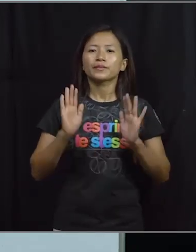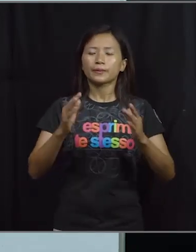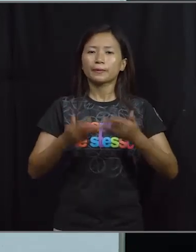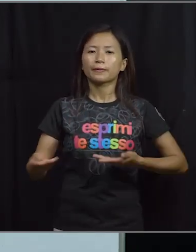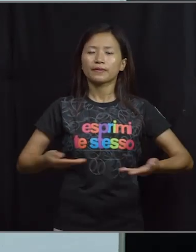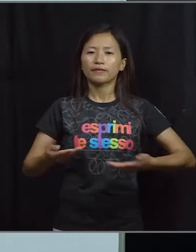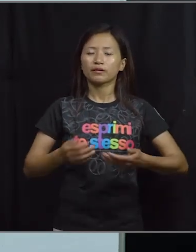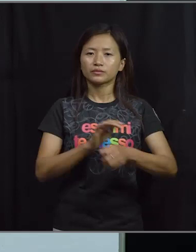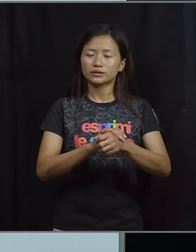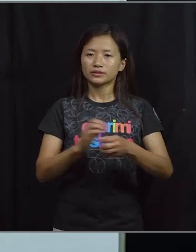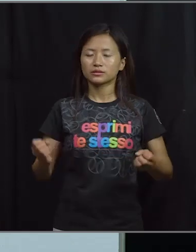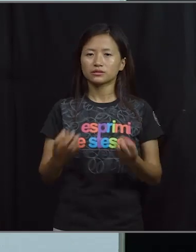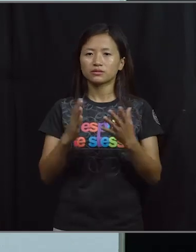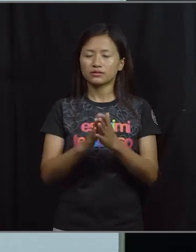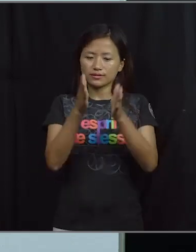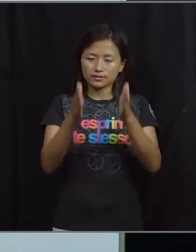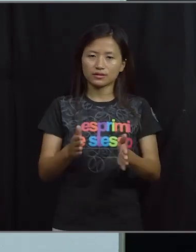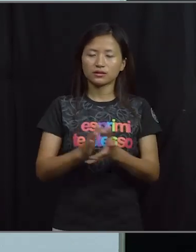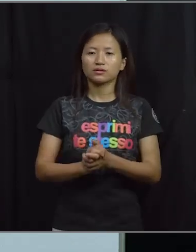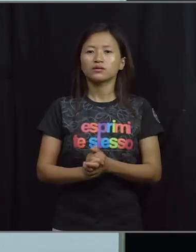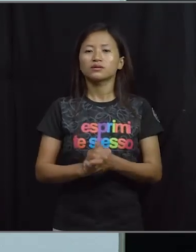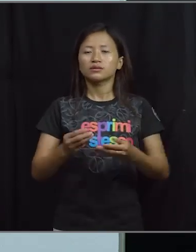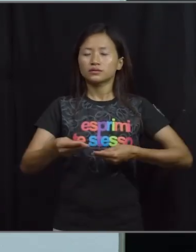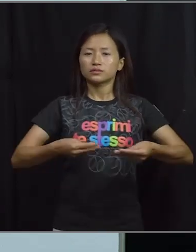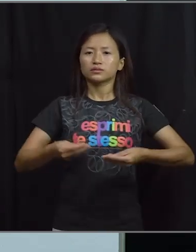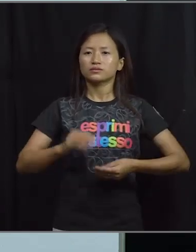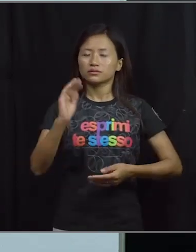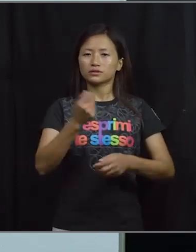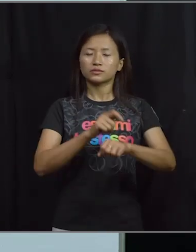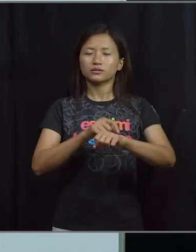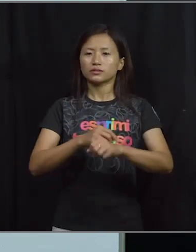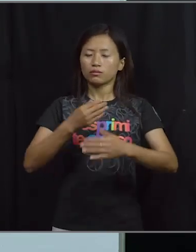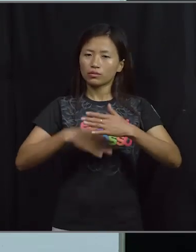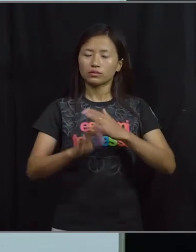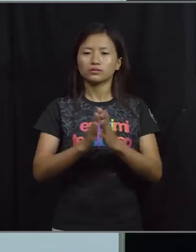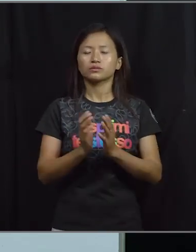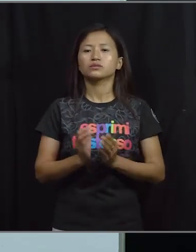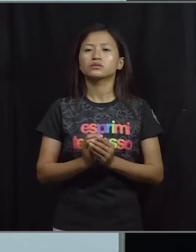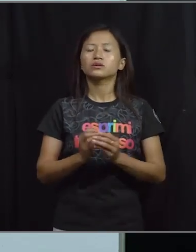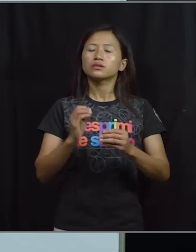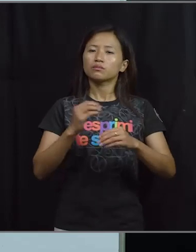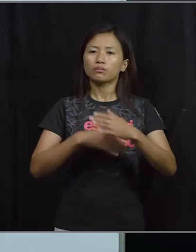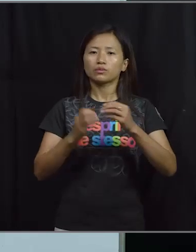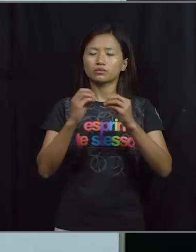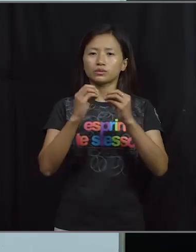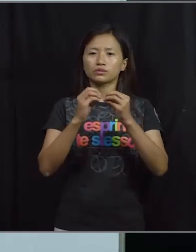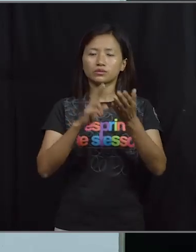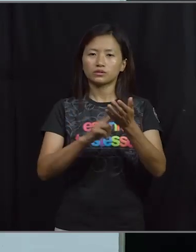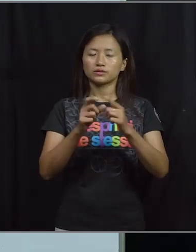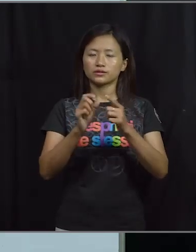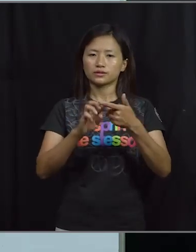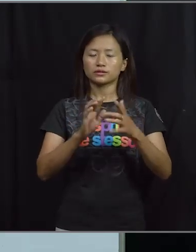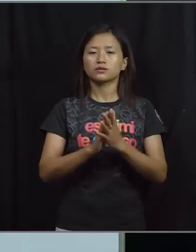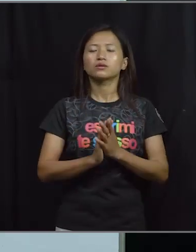behavior set, is within the entrepreneur sometimes, and they are born within it. If they are born within it, they have to